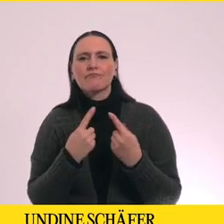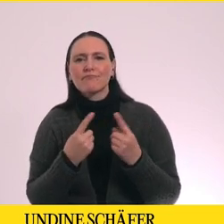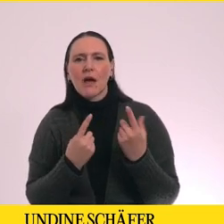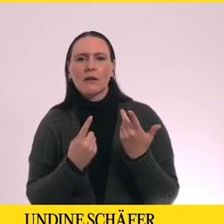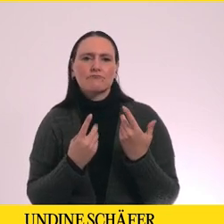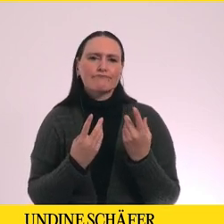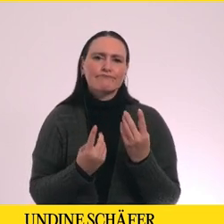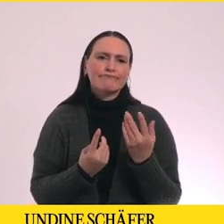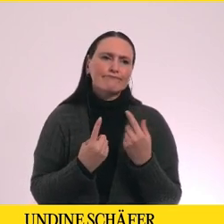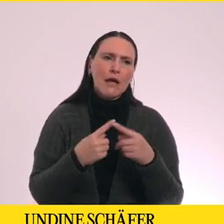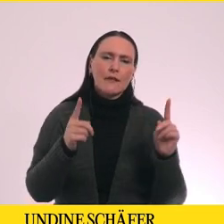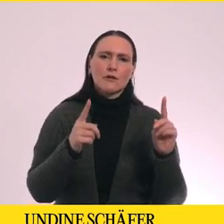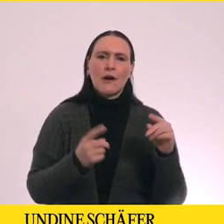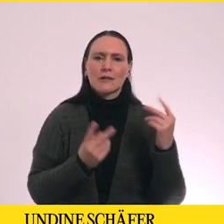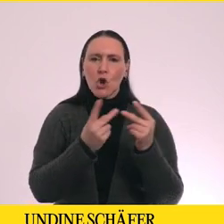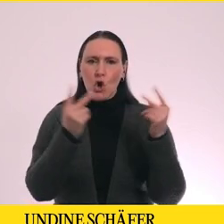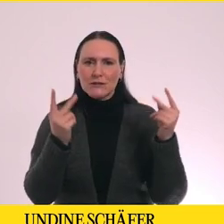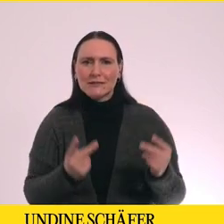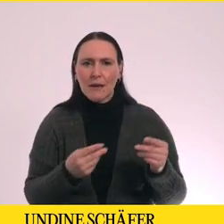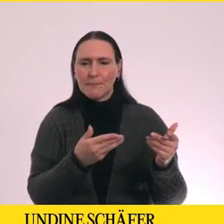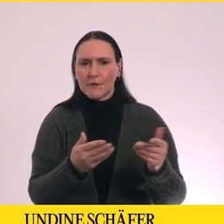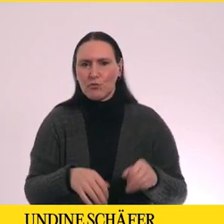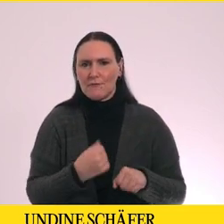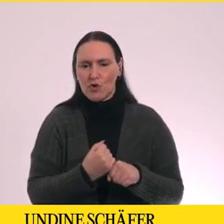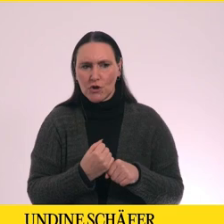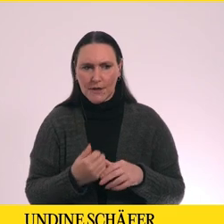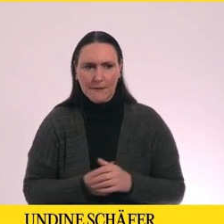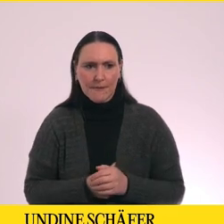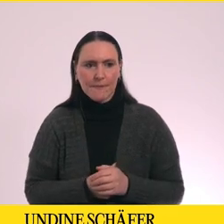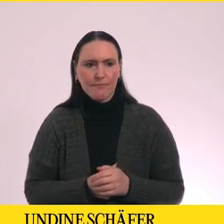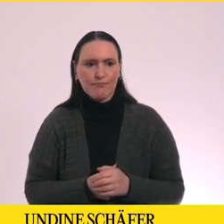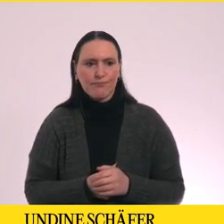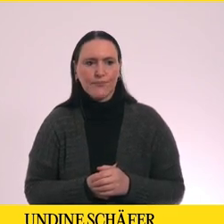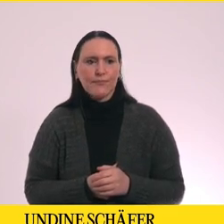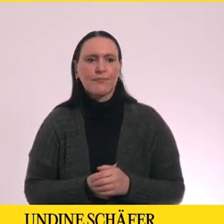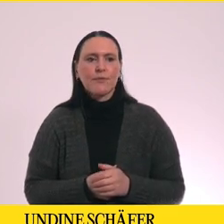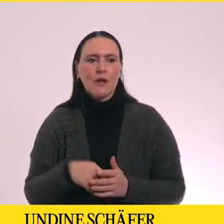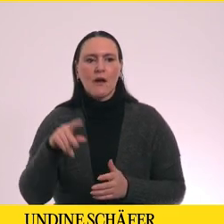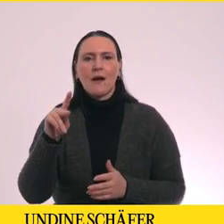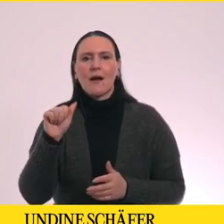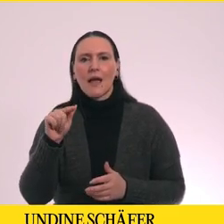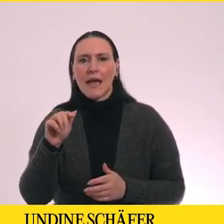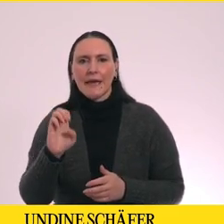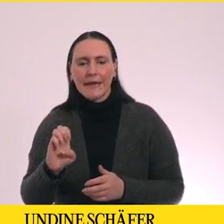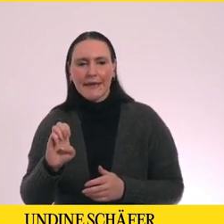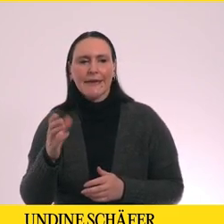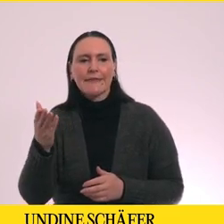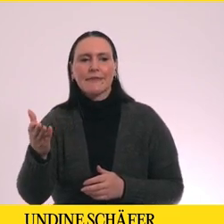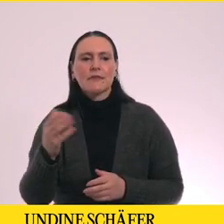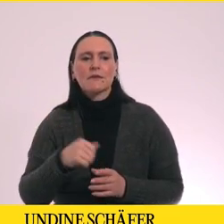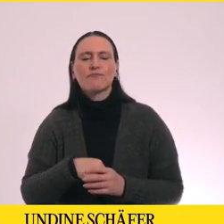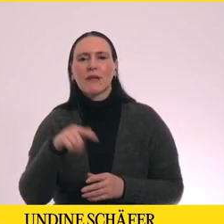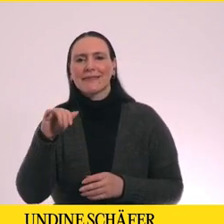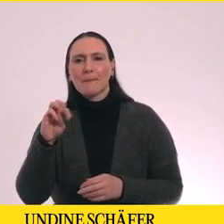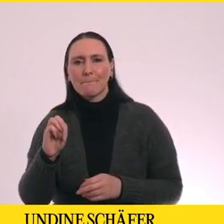with. And Kate and Tim and the Sexton family, this, I'd